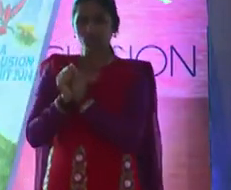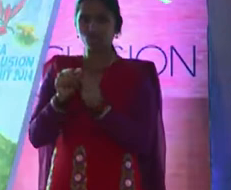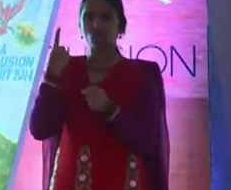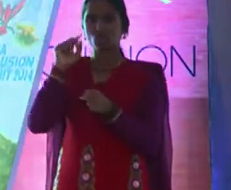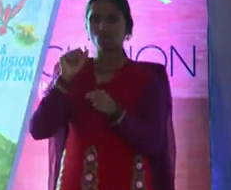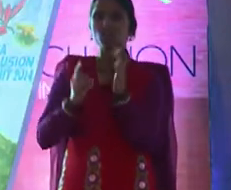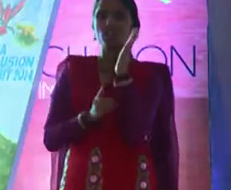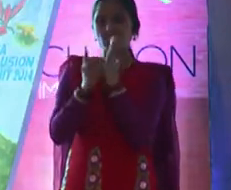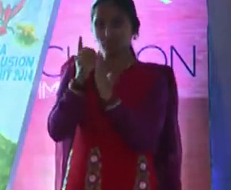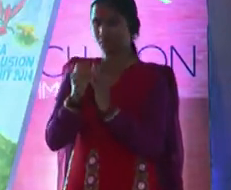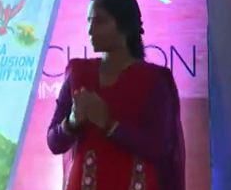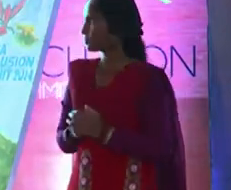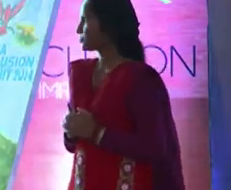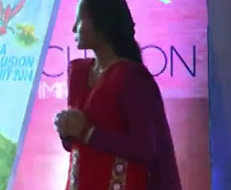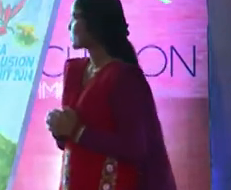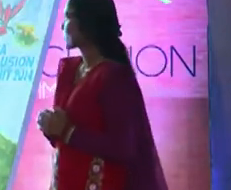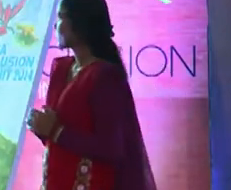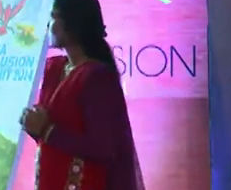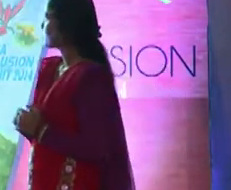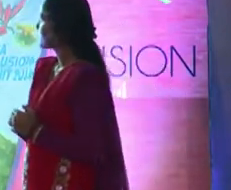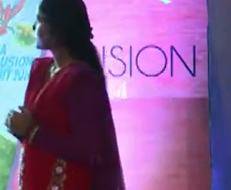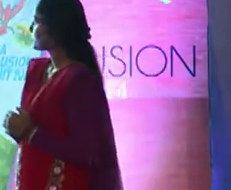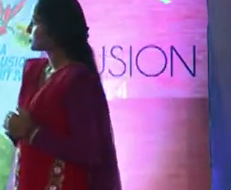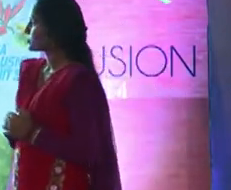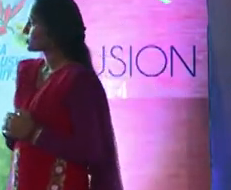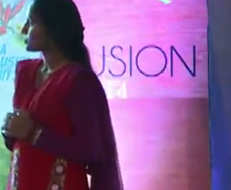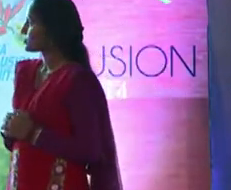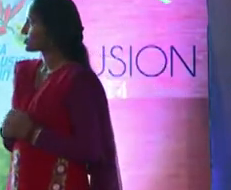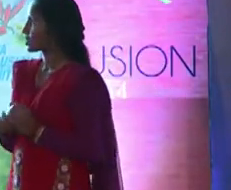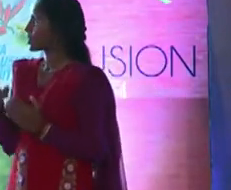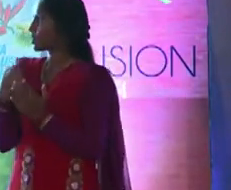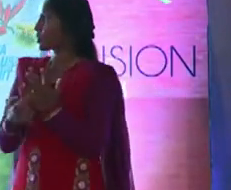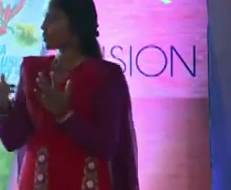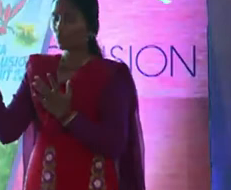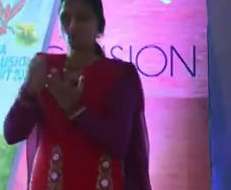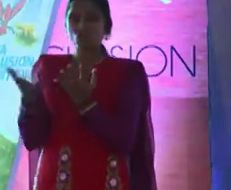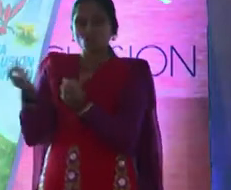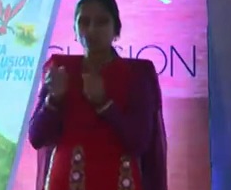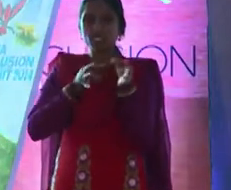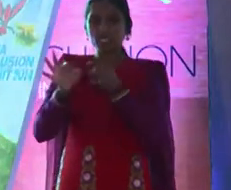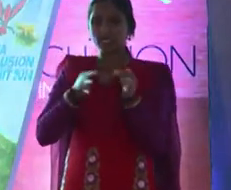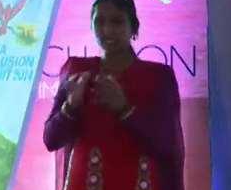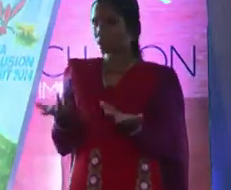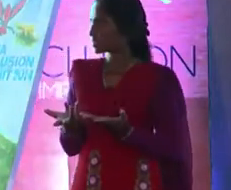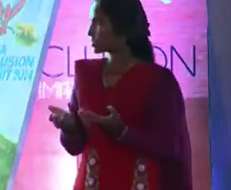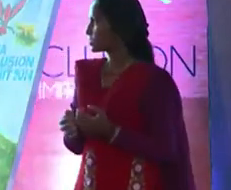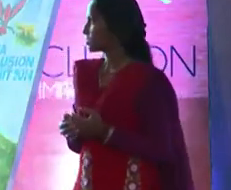work needs to be done. These initiatives will need to be taken up. What I would just like to tell you is,